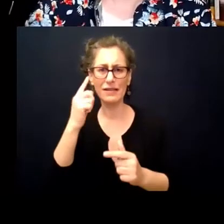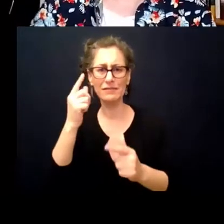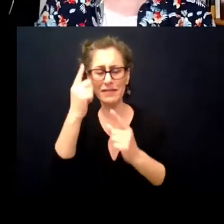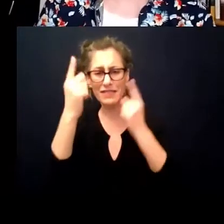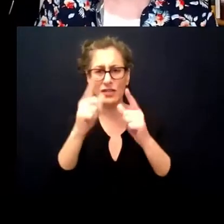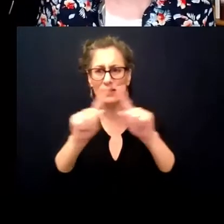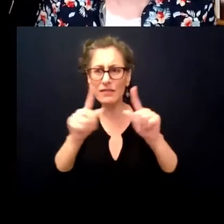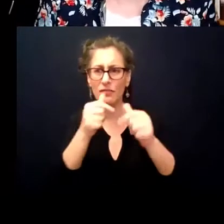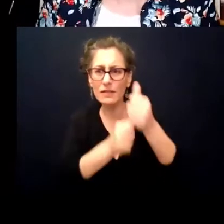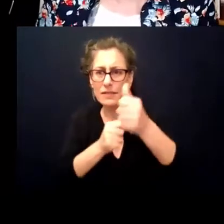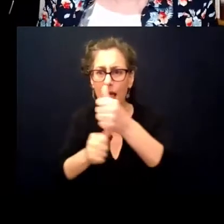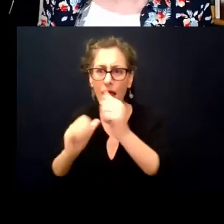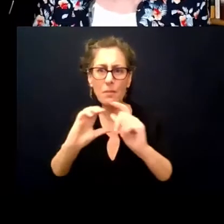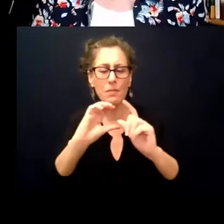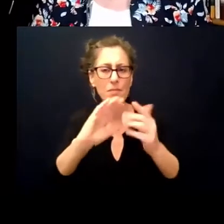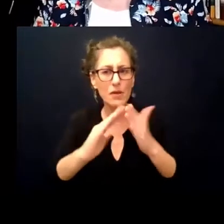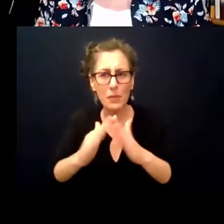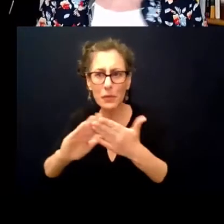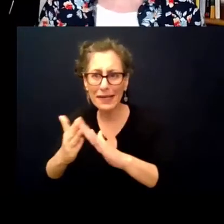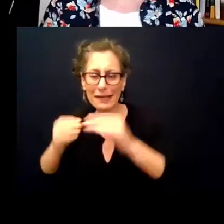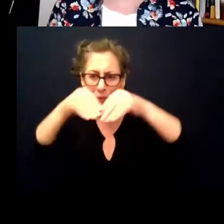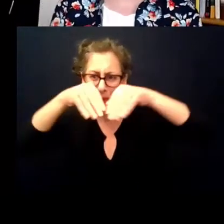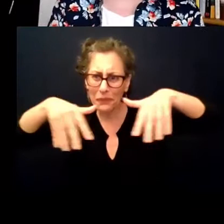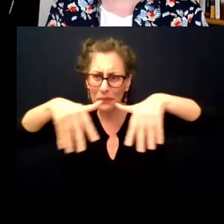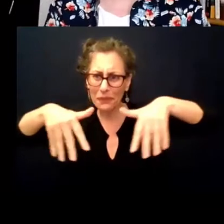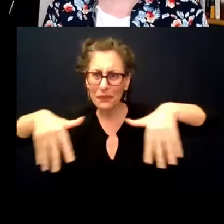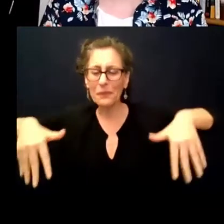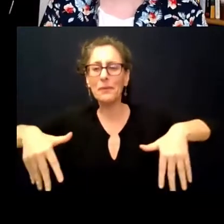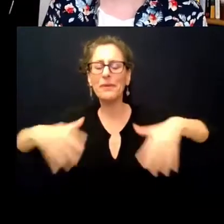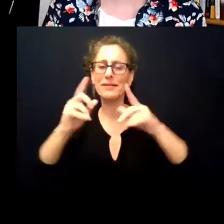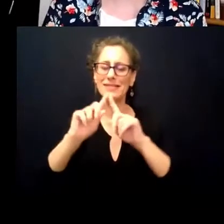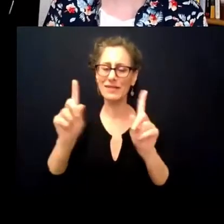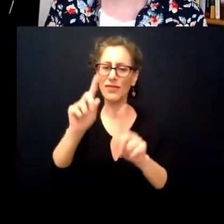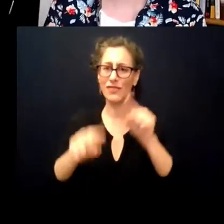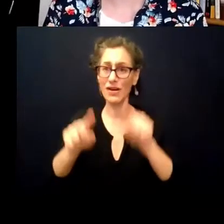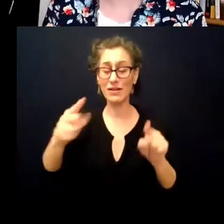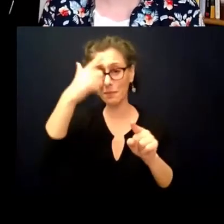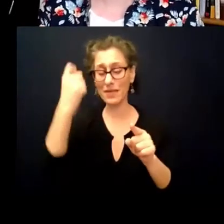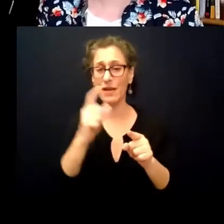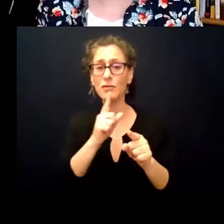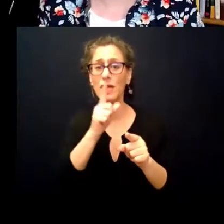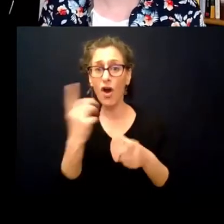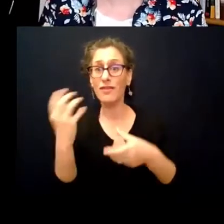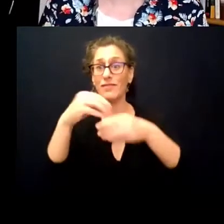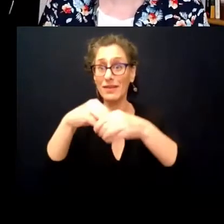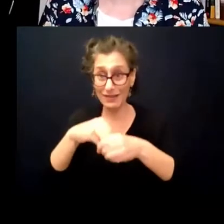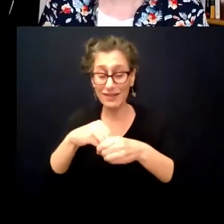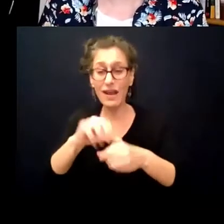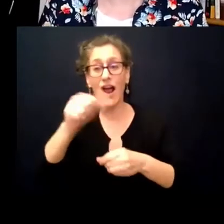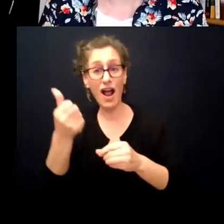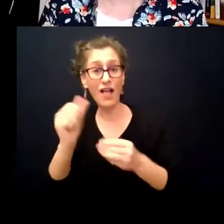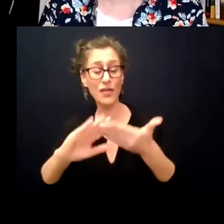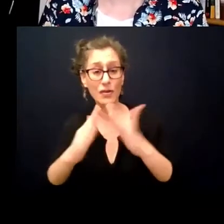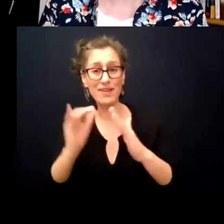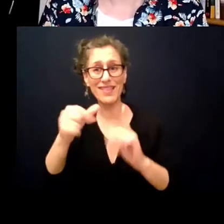sub-communities within our communities and all of the other variations, because we are in every single other community. And that's what's